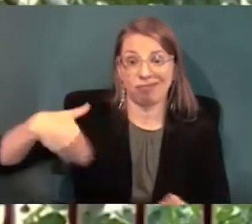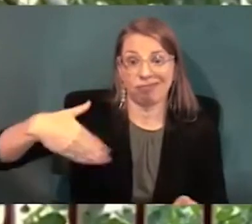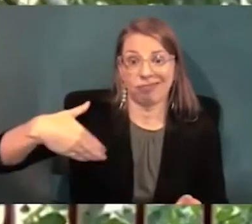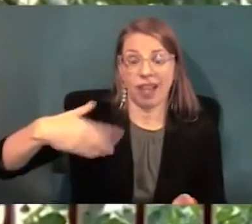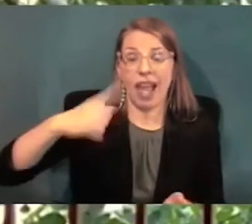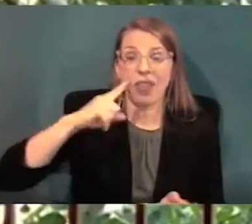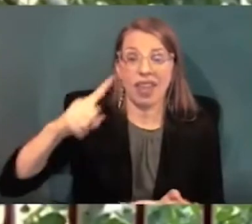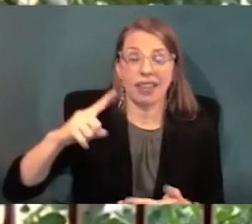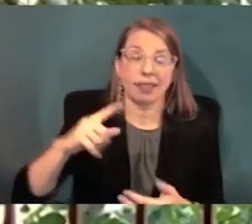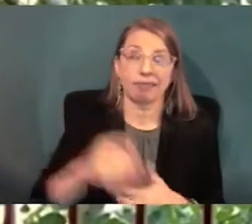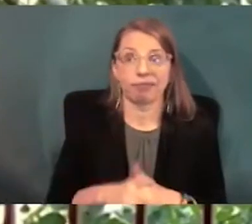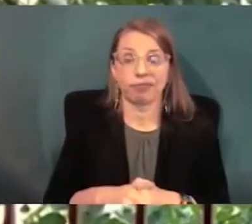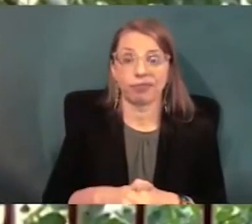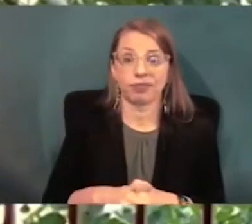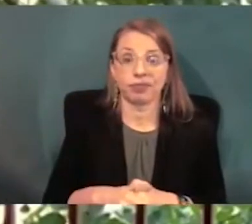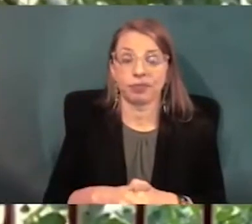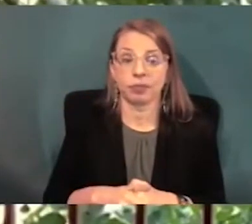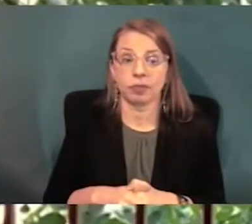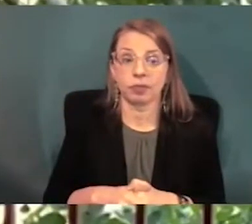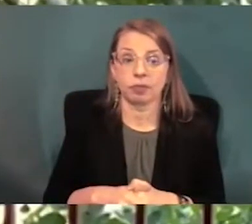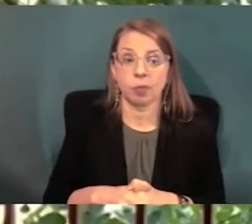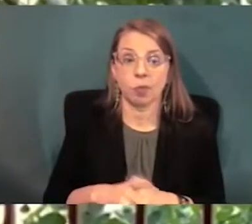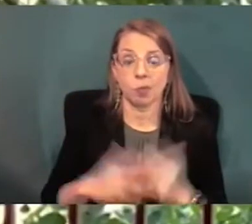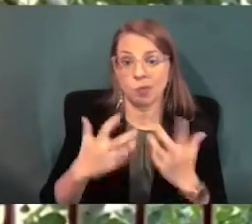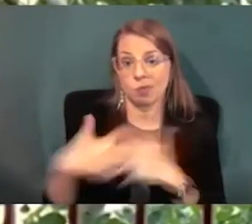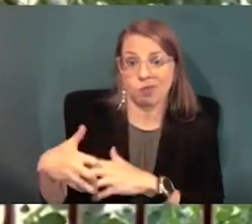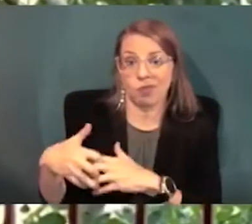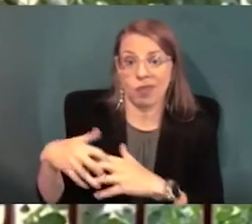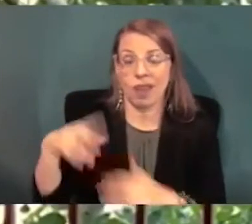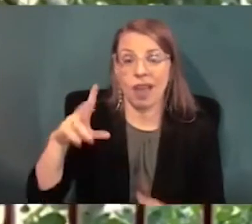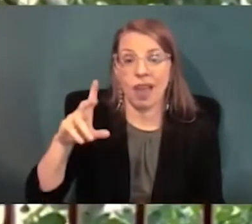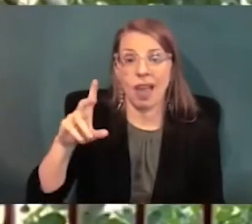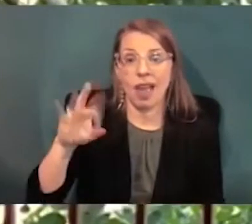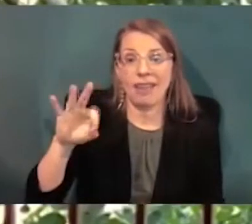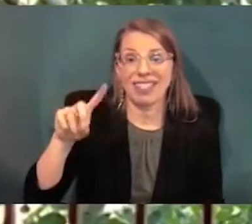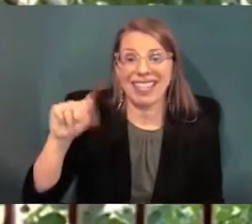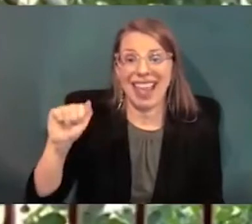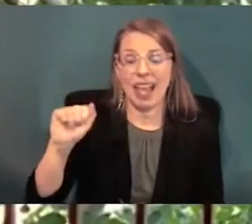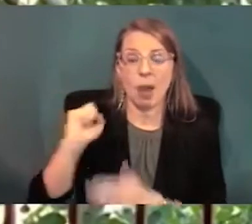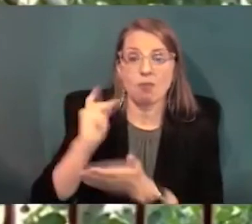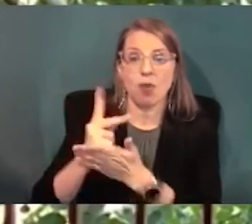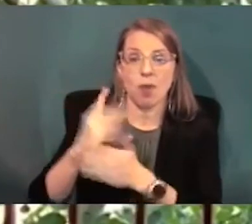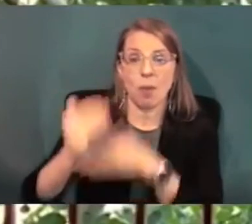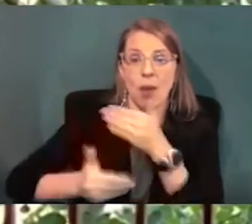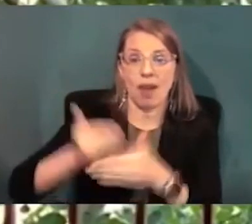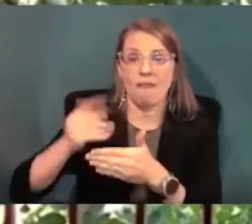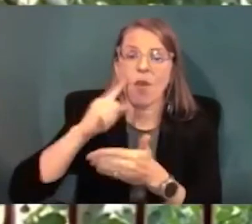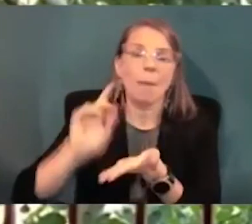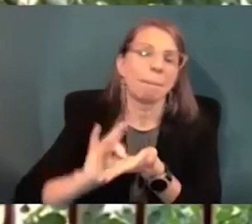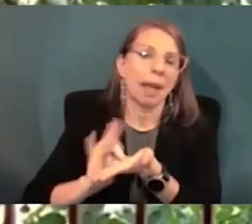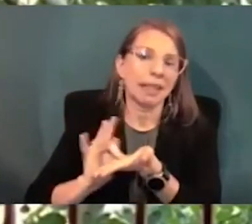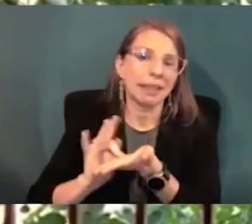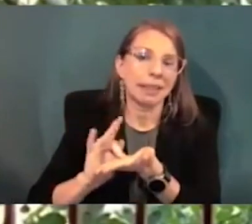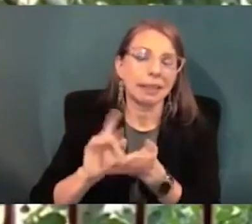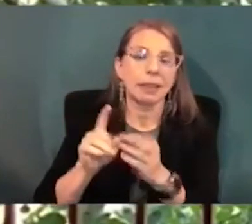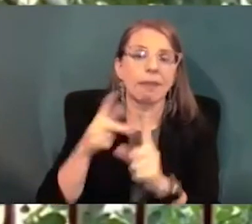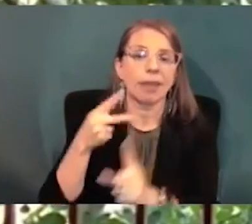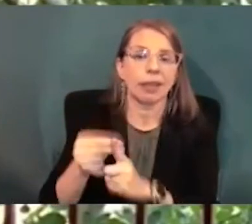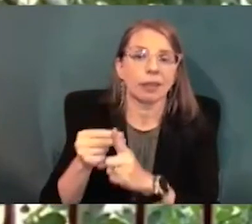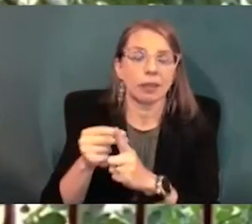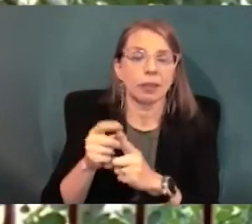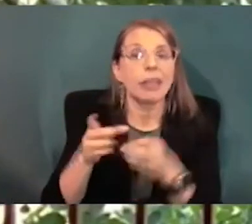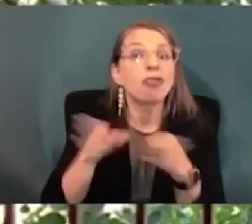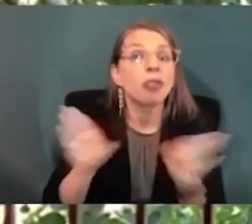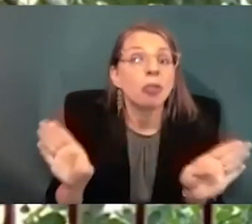into the American or the FDA's approval process for medicines and vaccines in general.